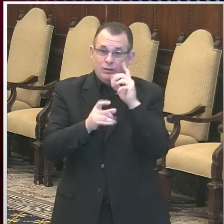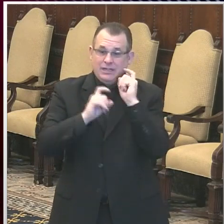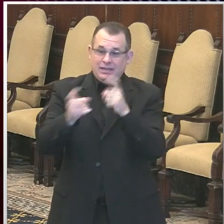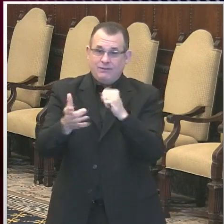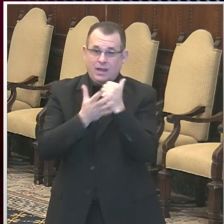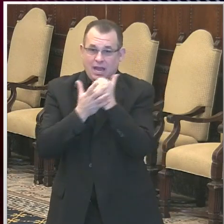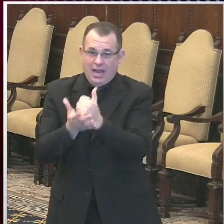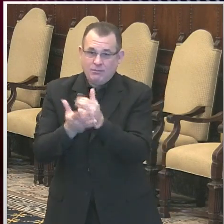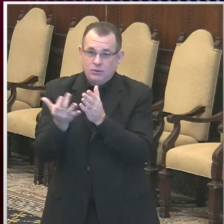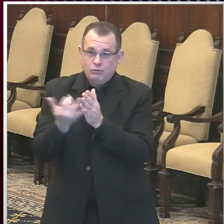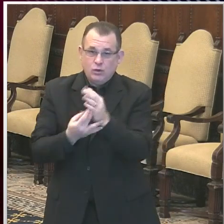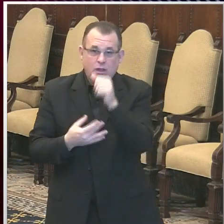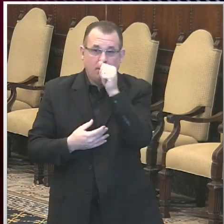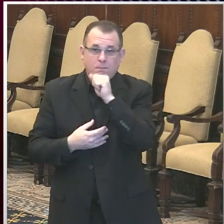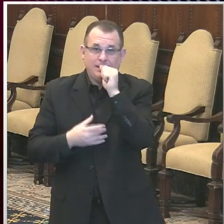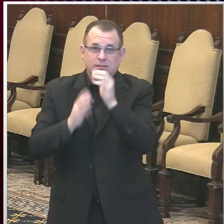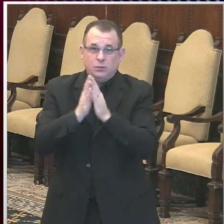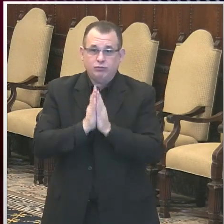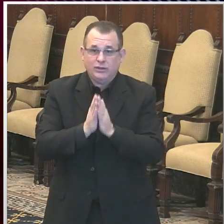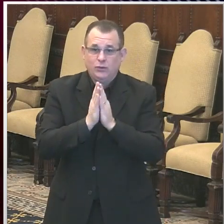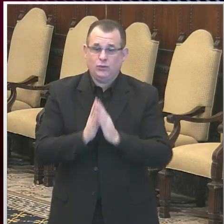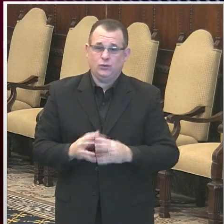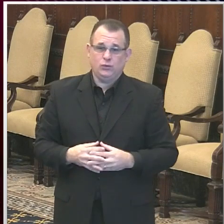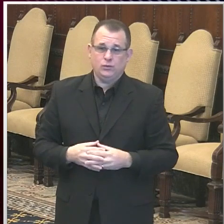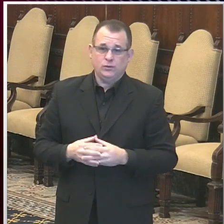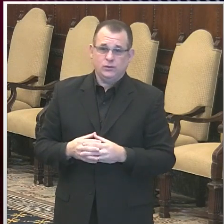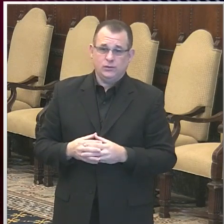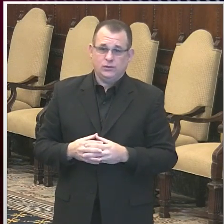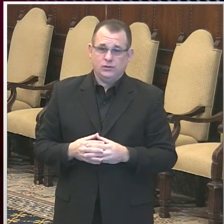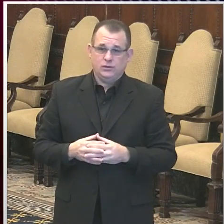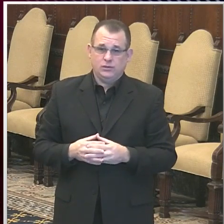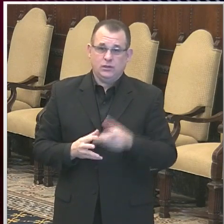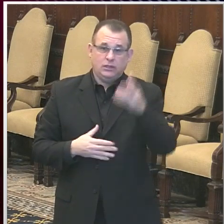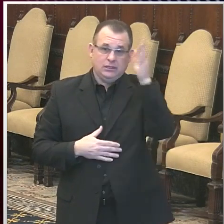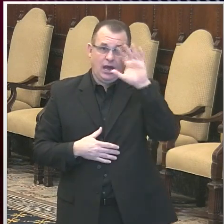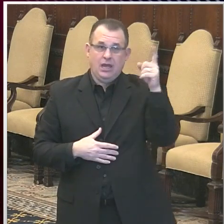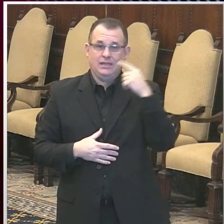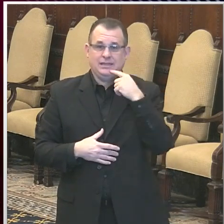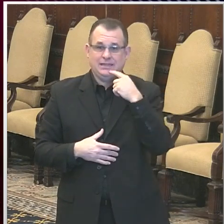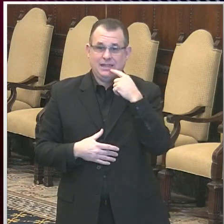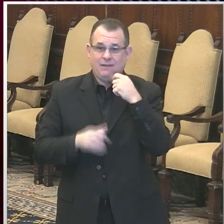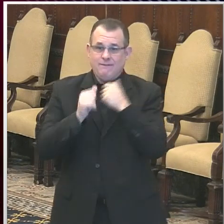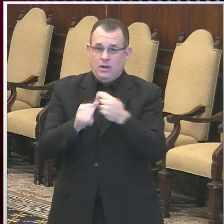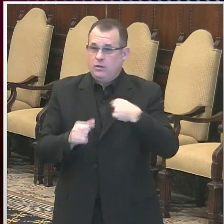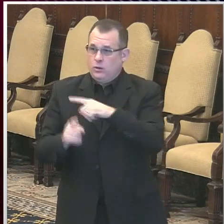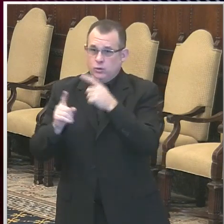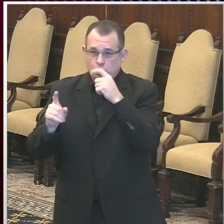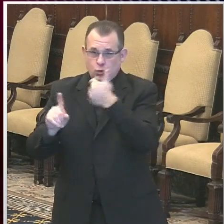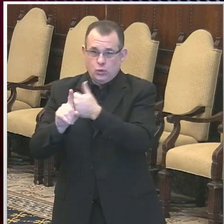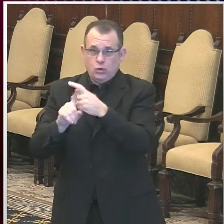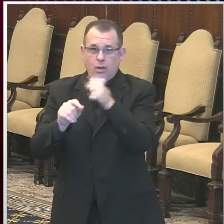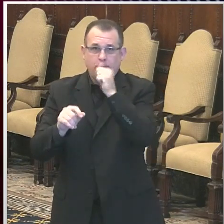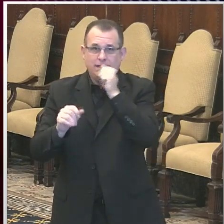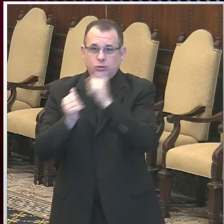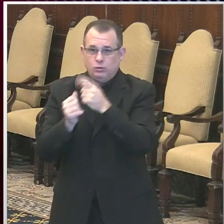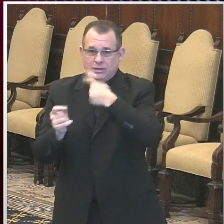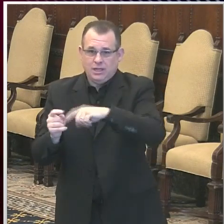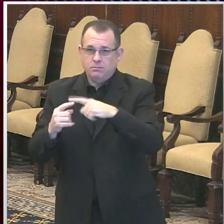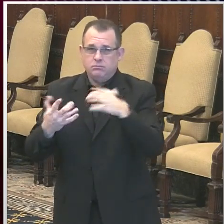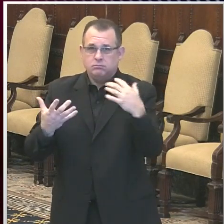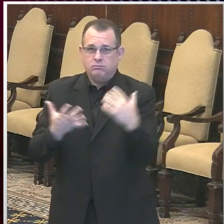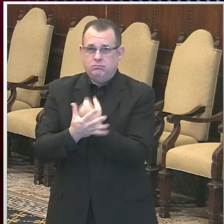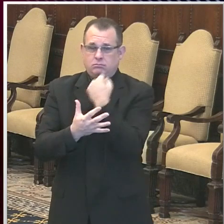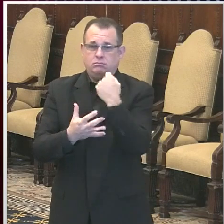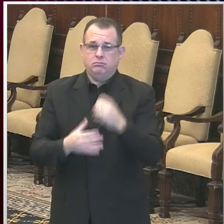those who are patient." In light of the coronavirus pandemic, the Philadelphia Ramadan and Eid Fund has made the